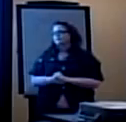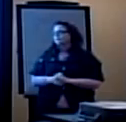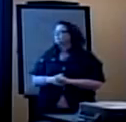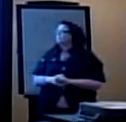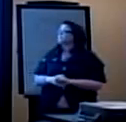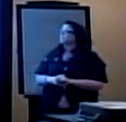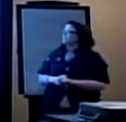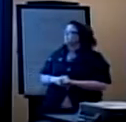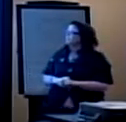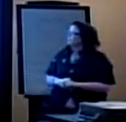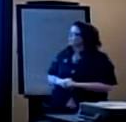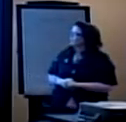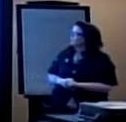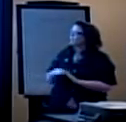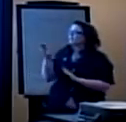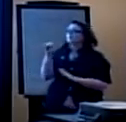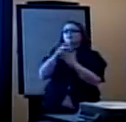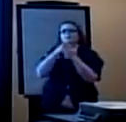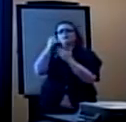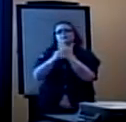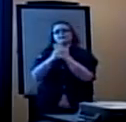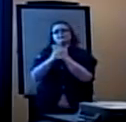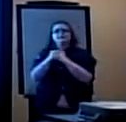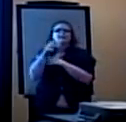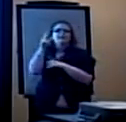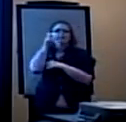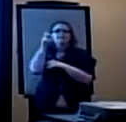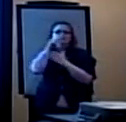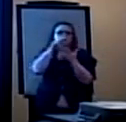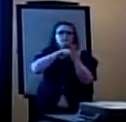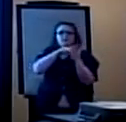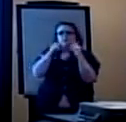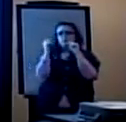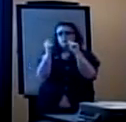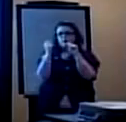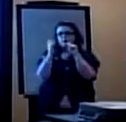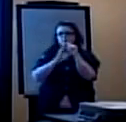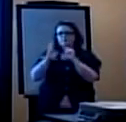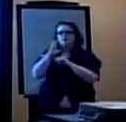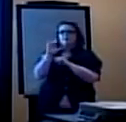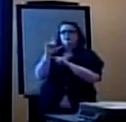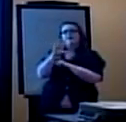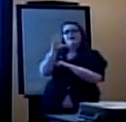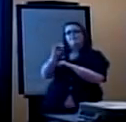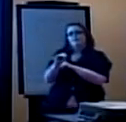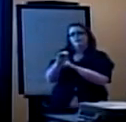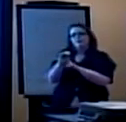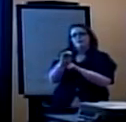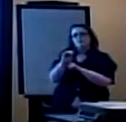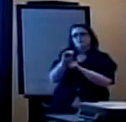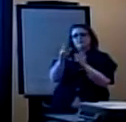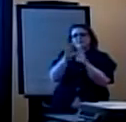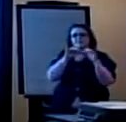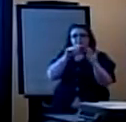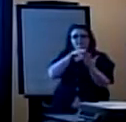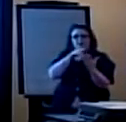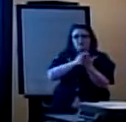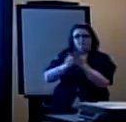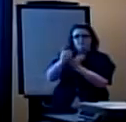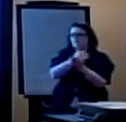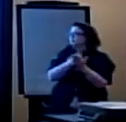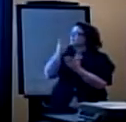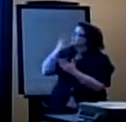There's, even the project such as the Listen Reading Tutor that was used in a study in Ghana and Zambia in Africa. And it really helped,